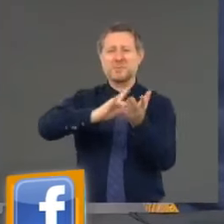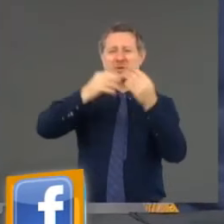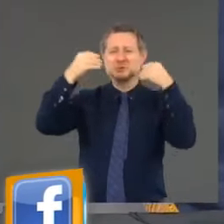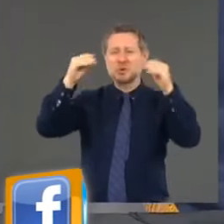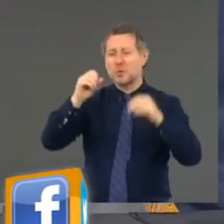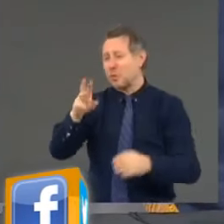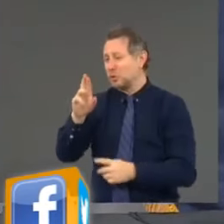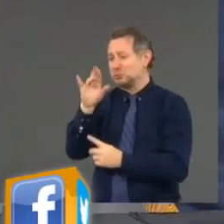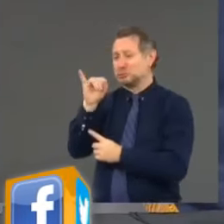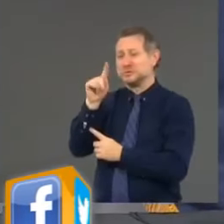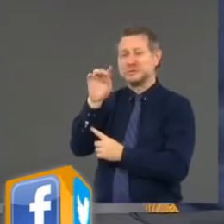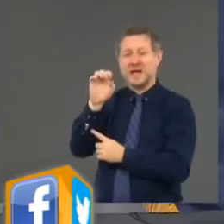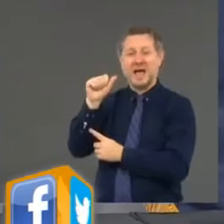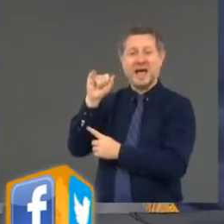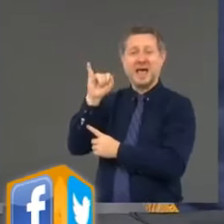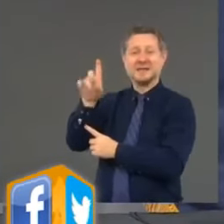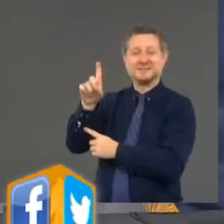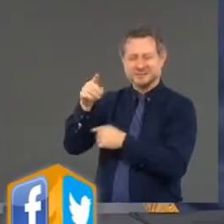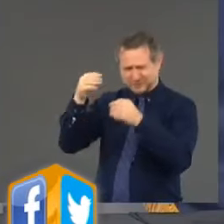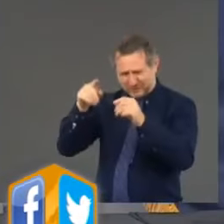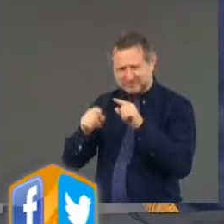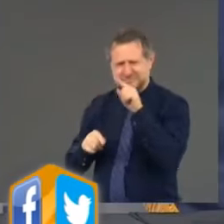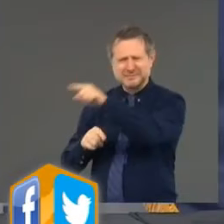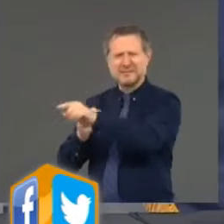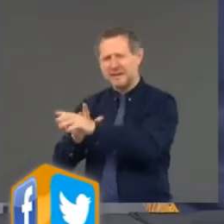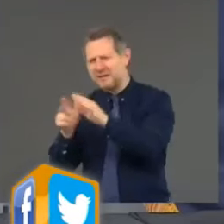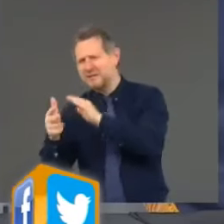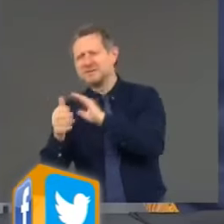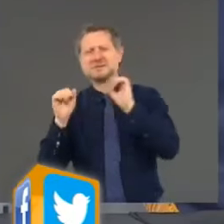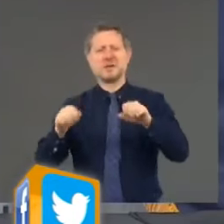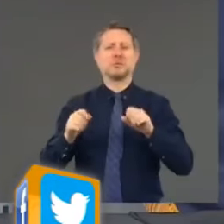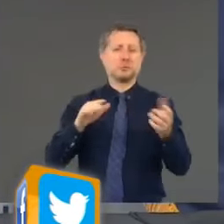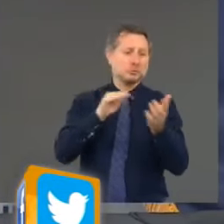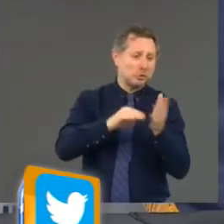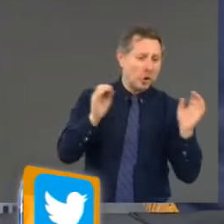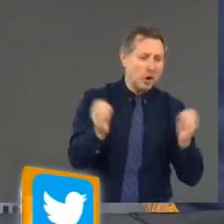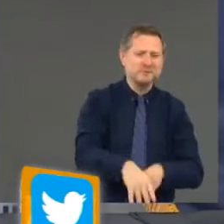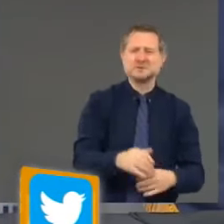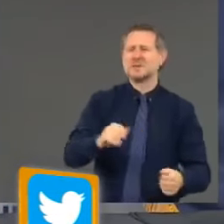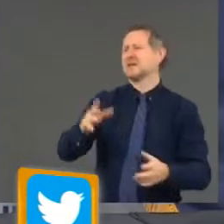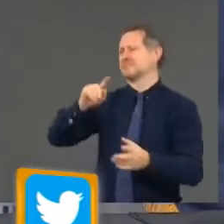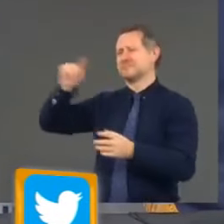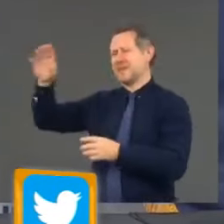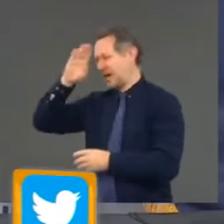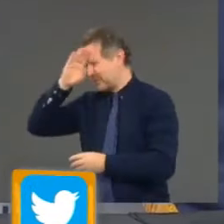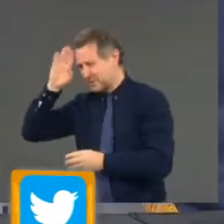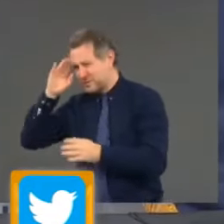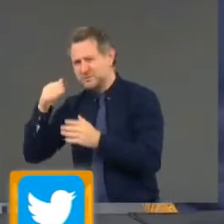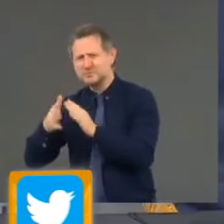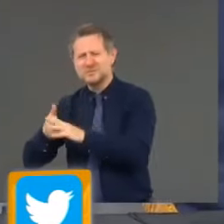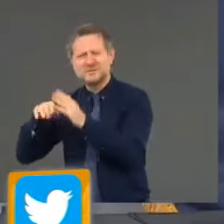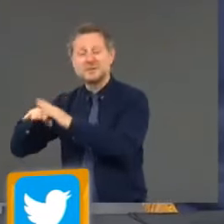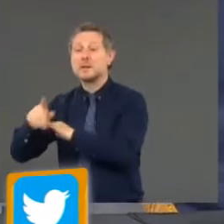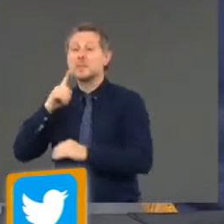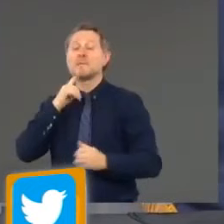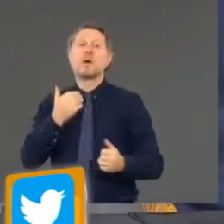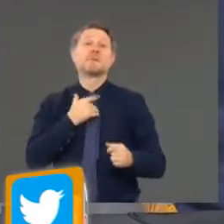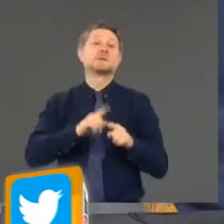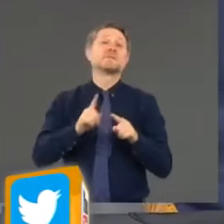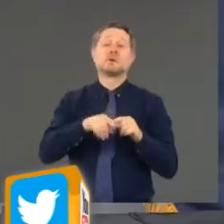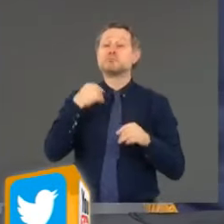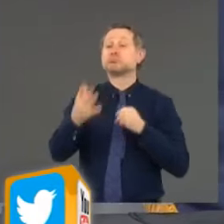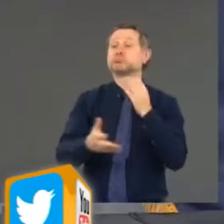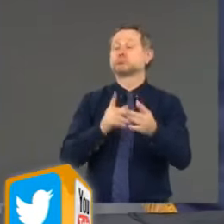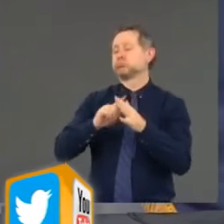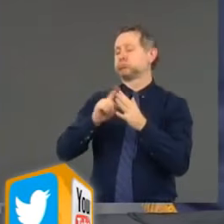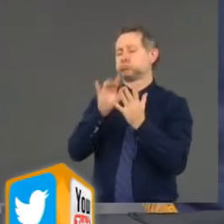drive-through, get a test, go to a doctor's office, get a test, go to a hospital, get a test. So there are numerous places that you can